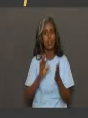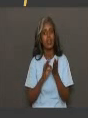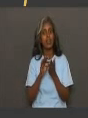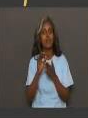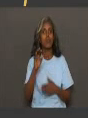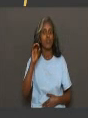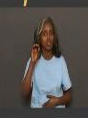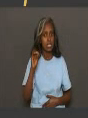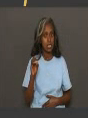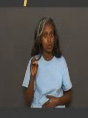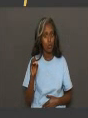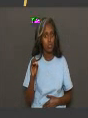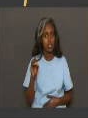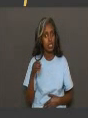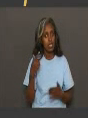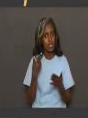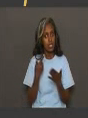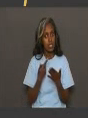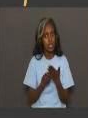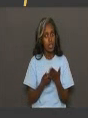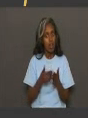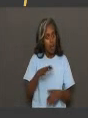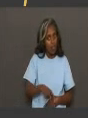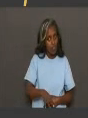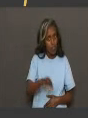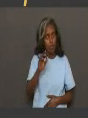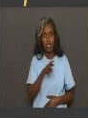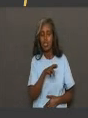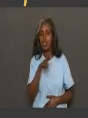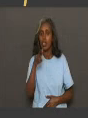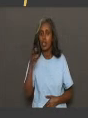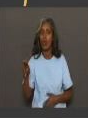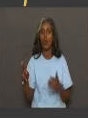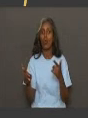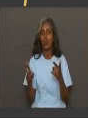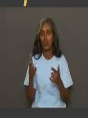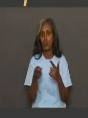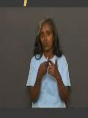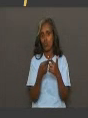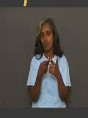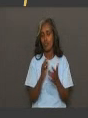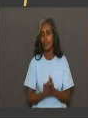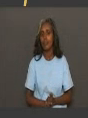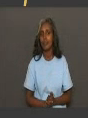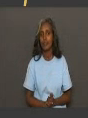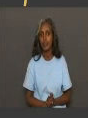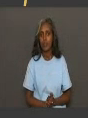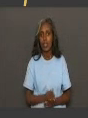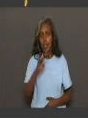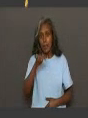greater number of zeros than are found in row 2.